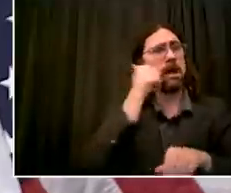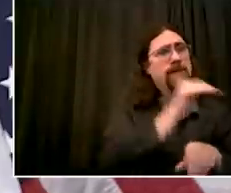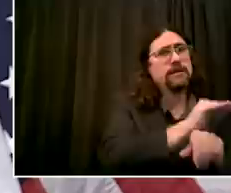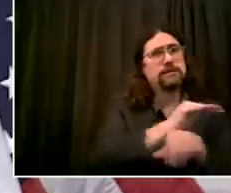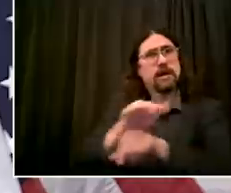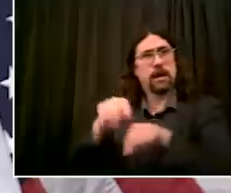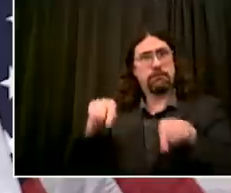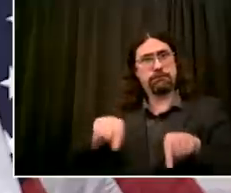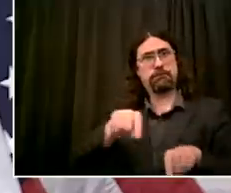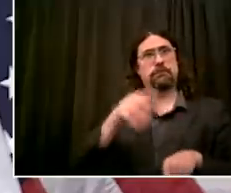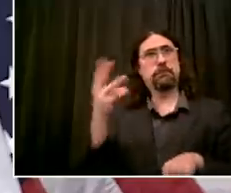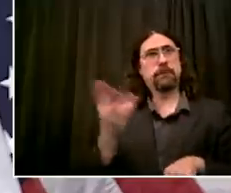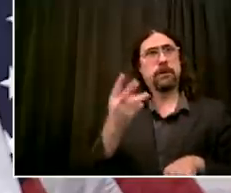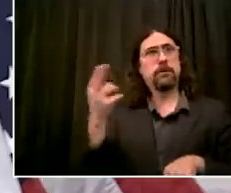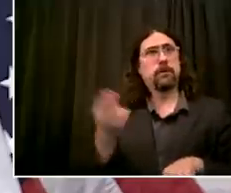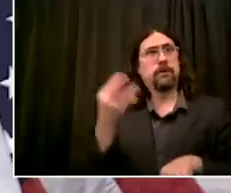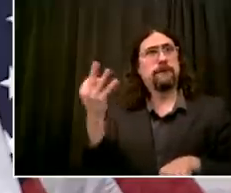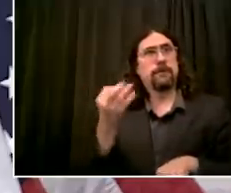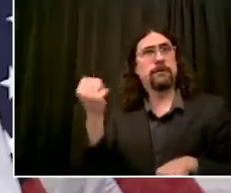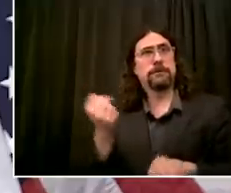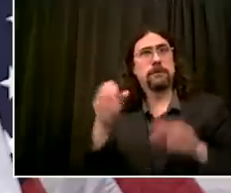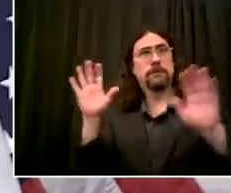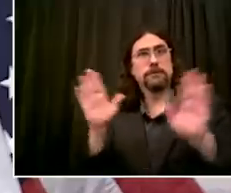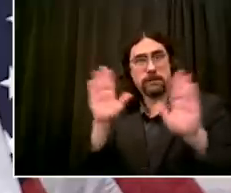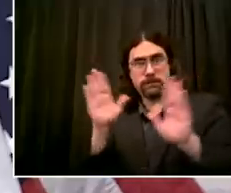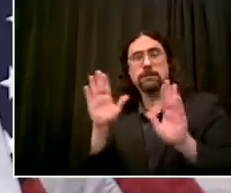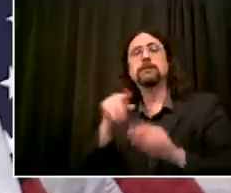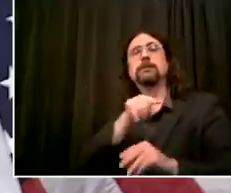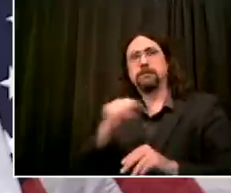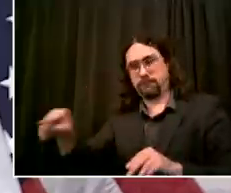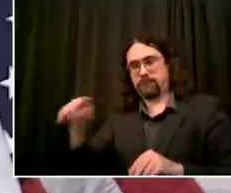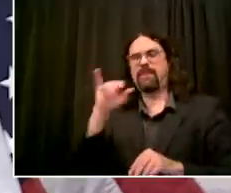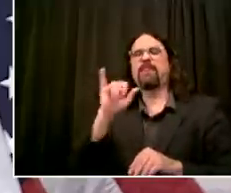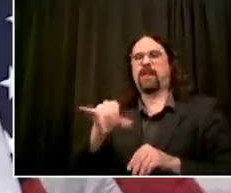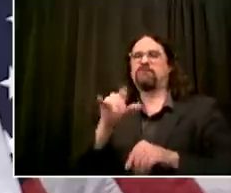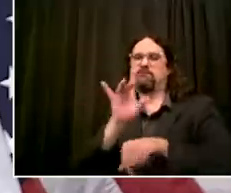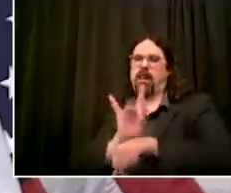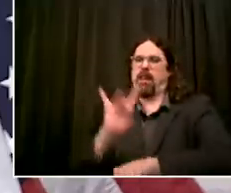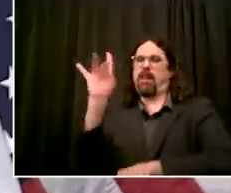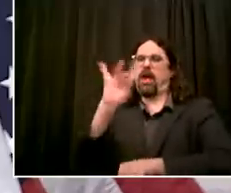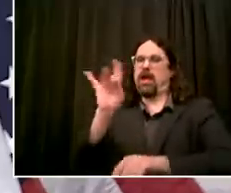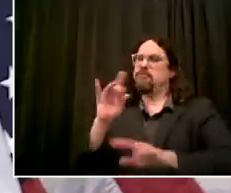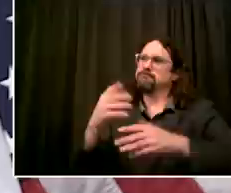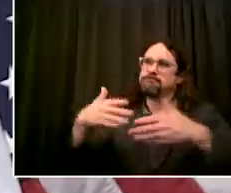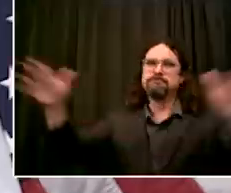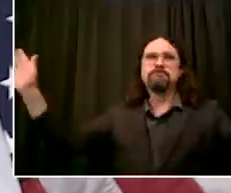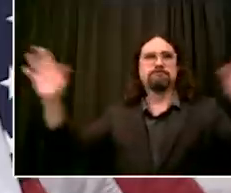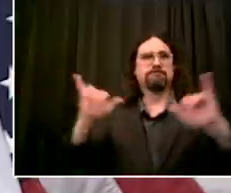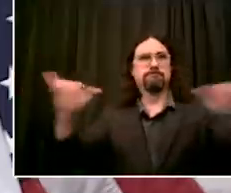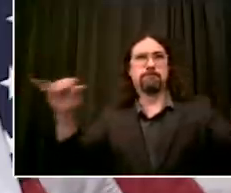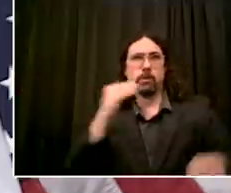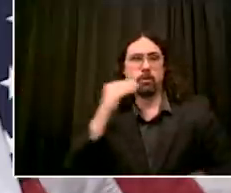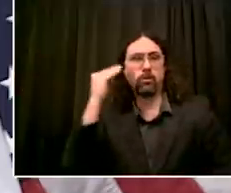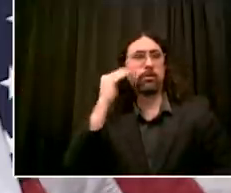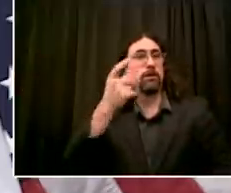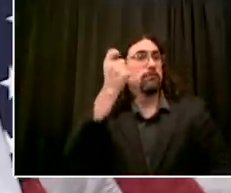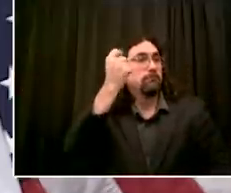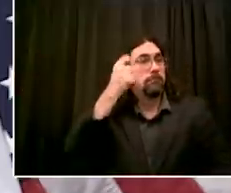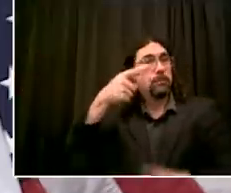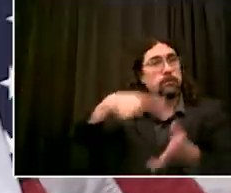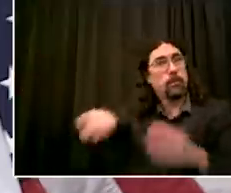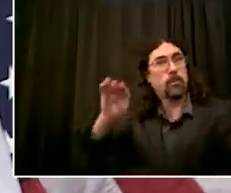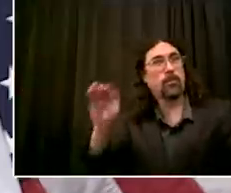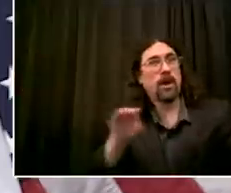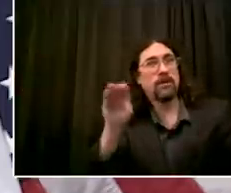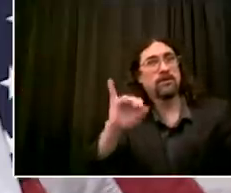our restart. And the additional restrictions we put in place regarding transportation, we're going to keep all of those in